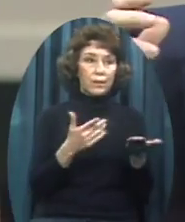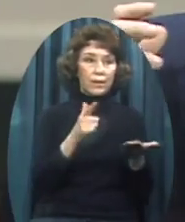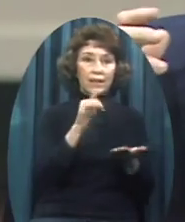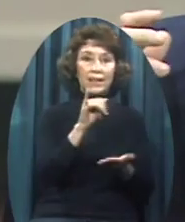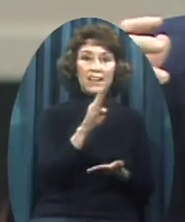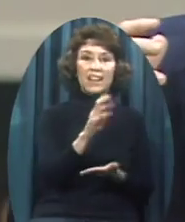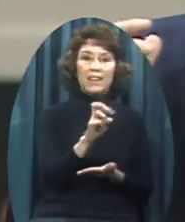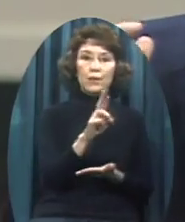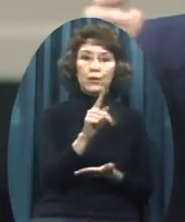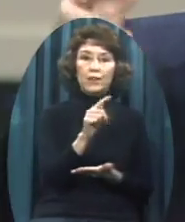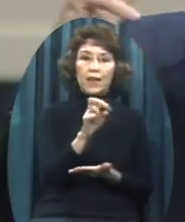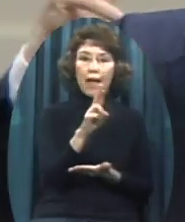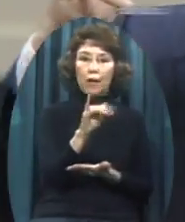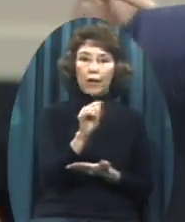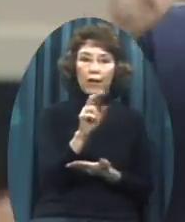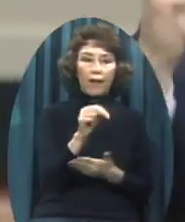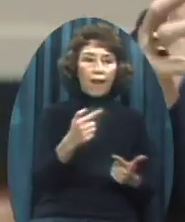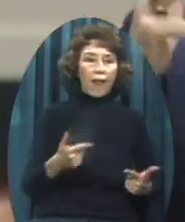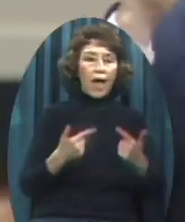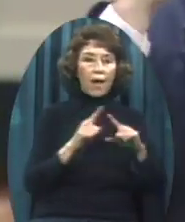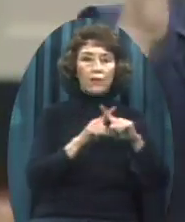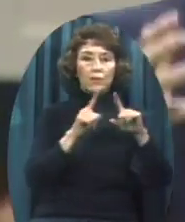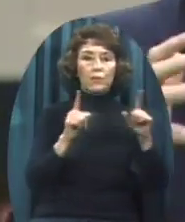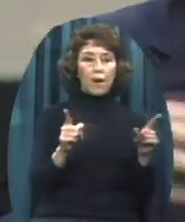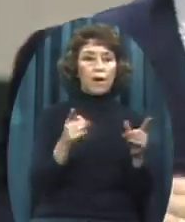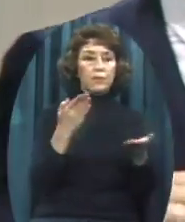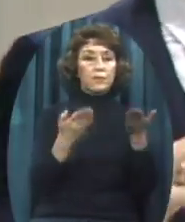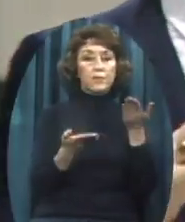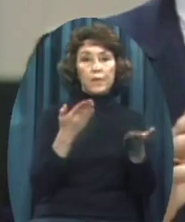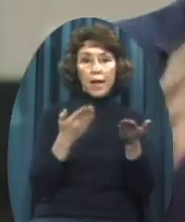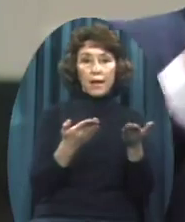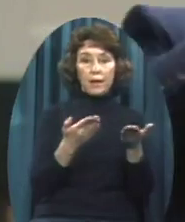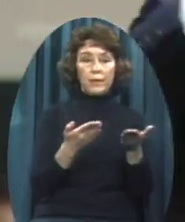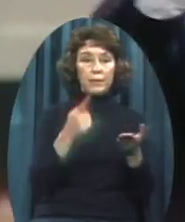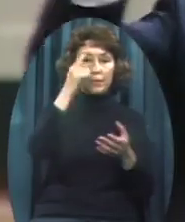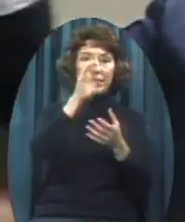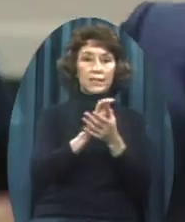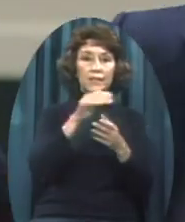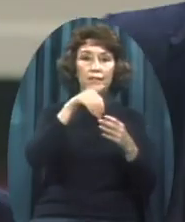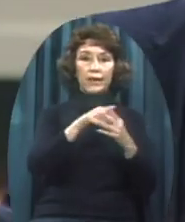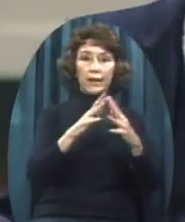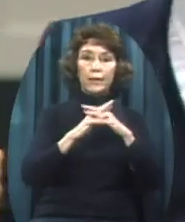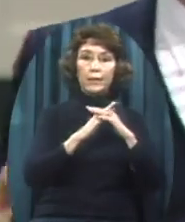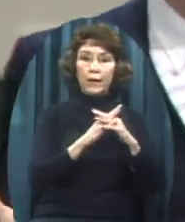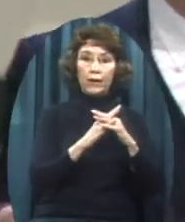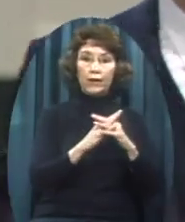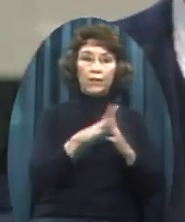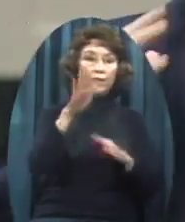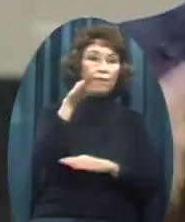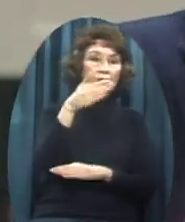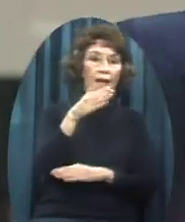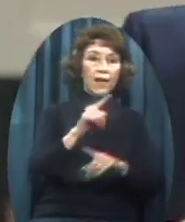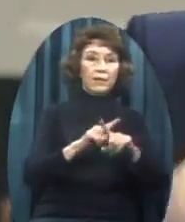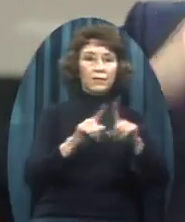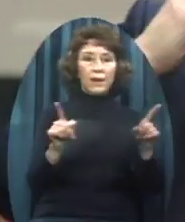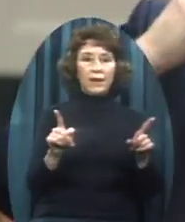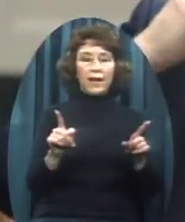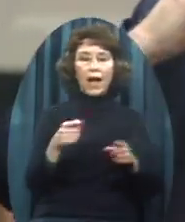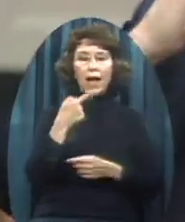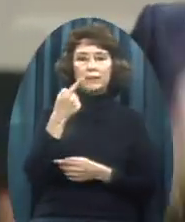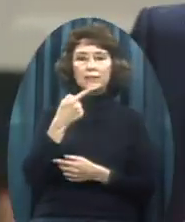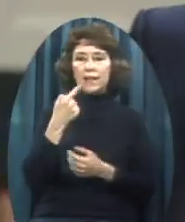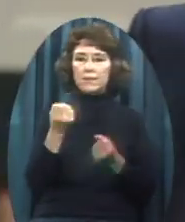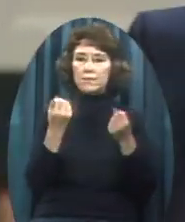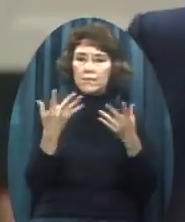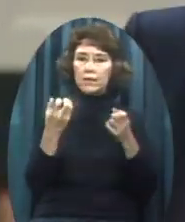the same time, be committed to the flag and to the nation. So we're simply saying there are all kinds of people out there who hate Christ, who hate